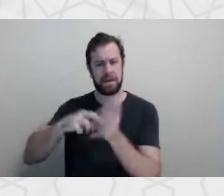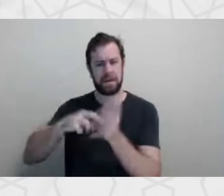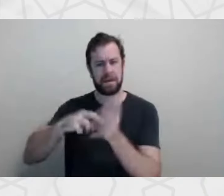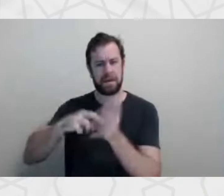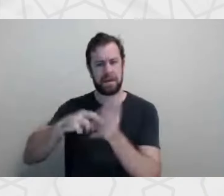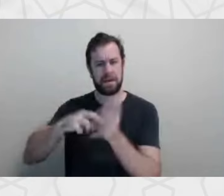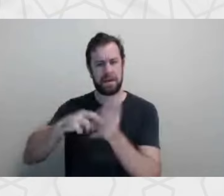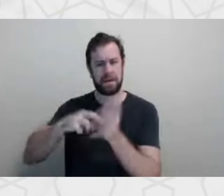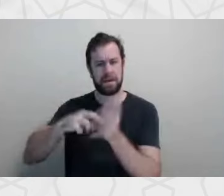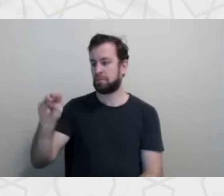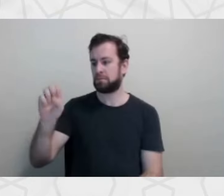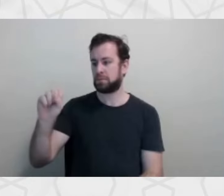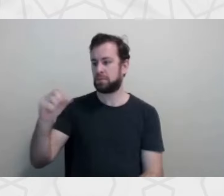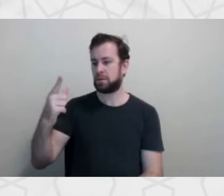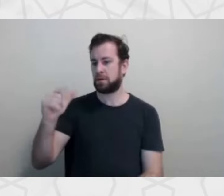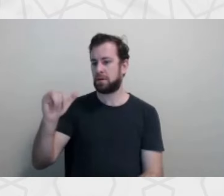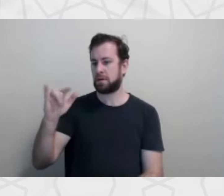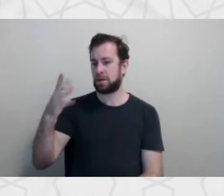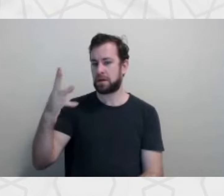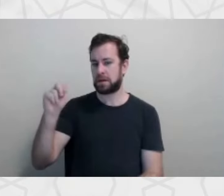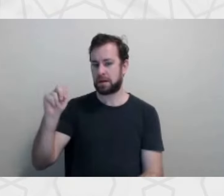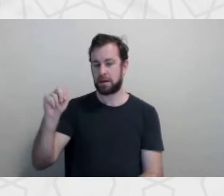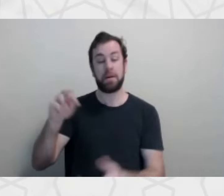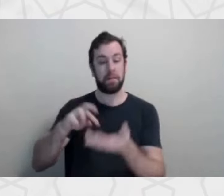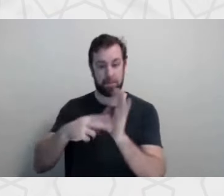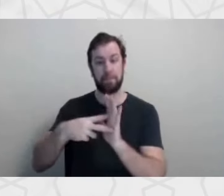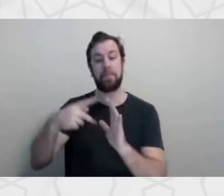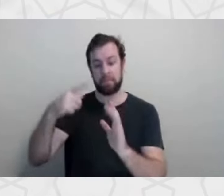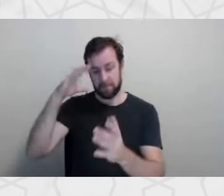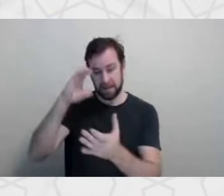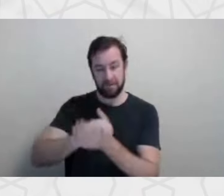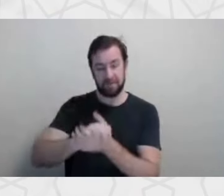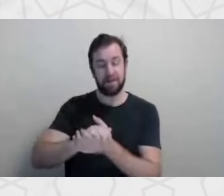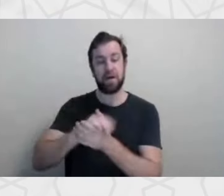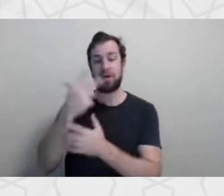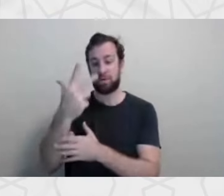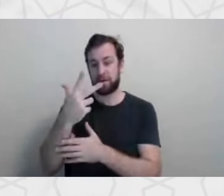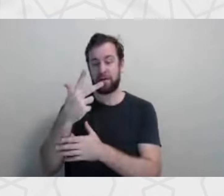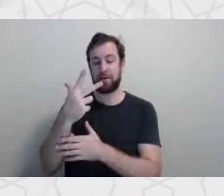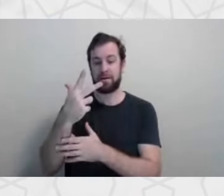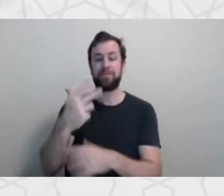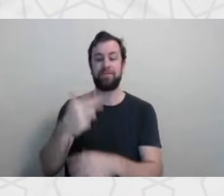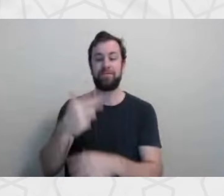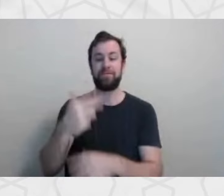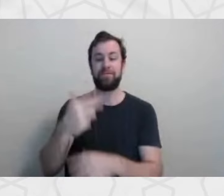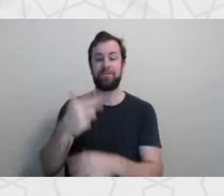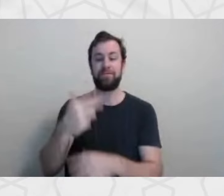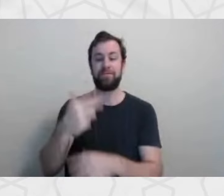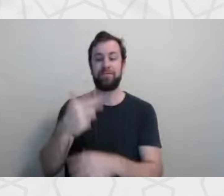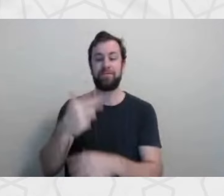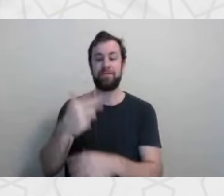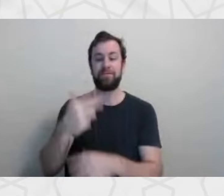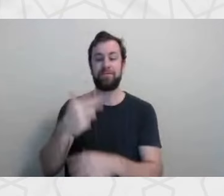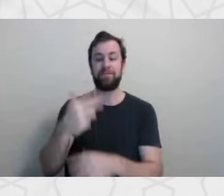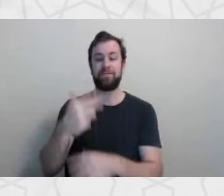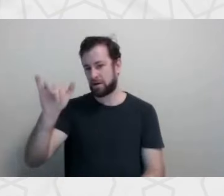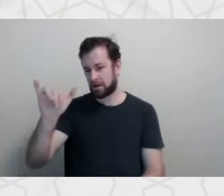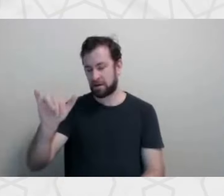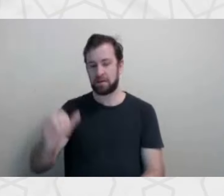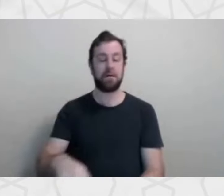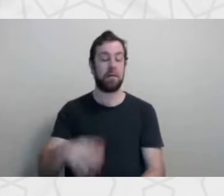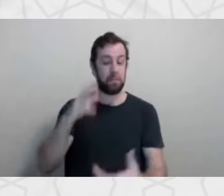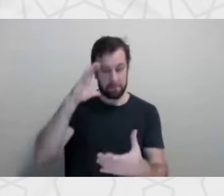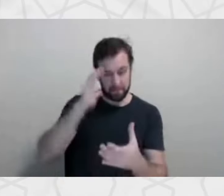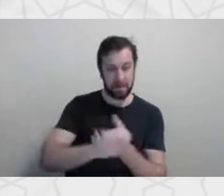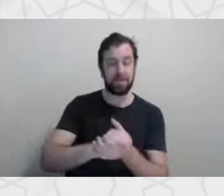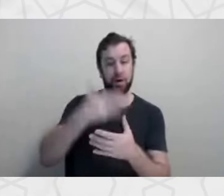mushrikeen, the belief in Trinity, the belief in the many gods of the Greeks and the Romans.